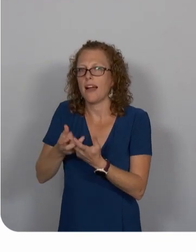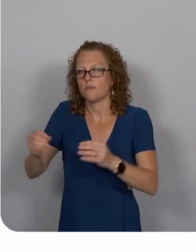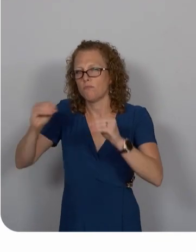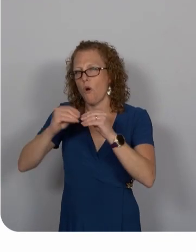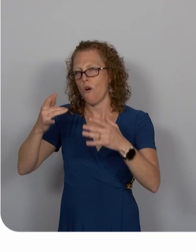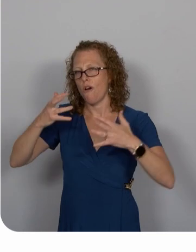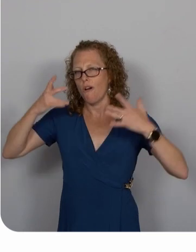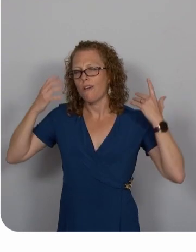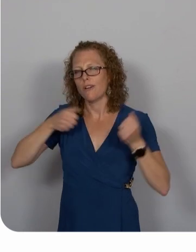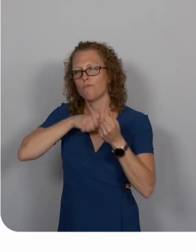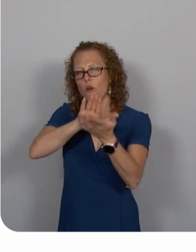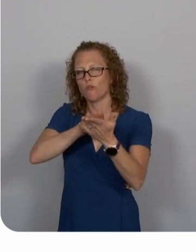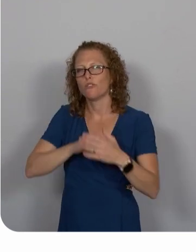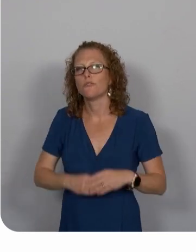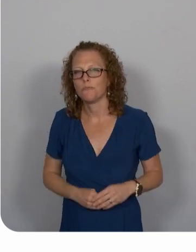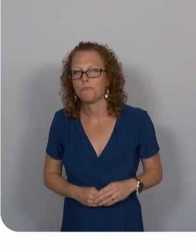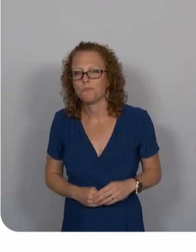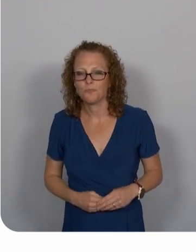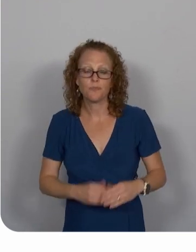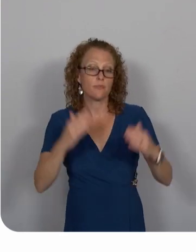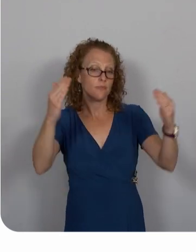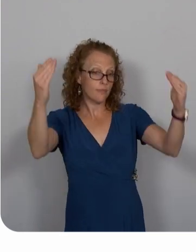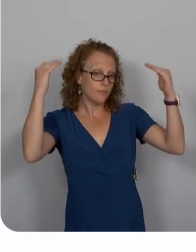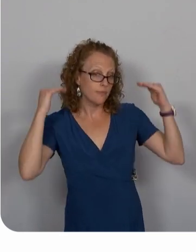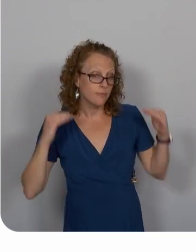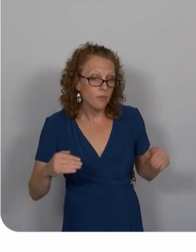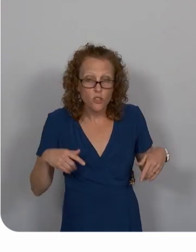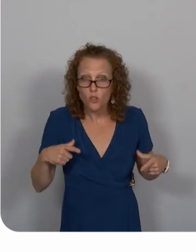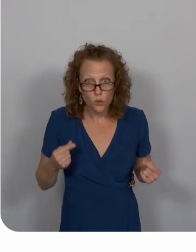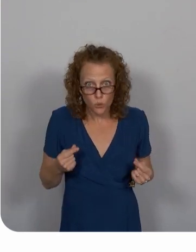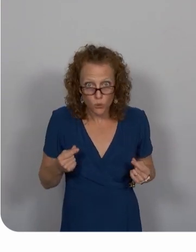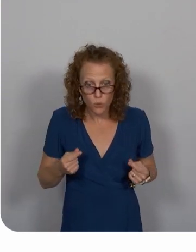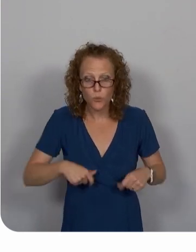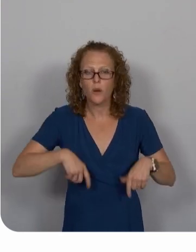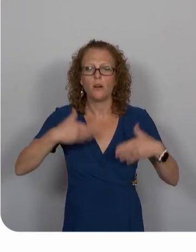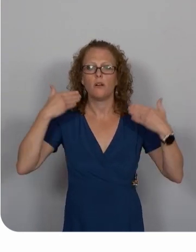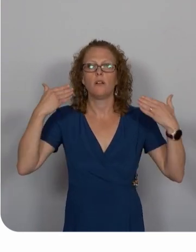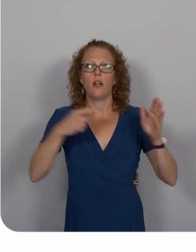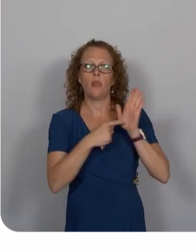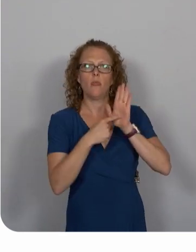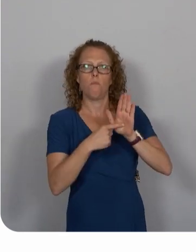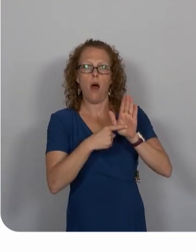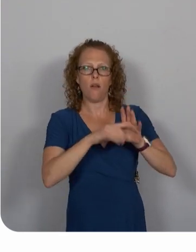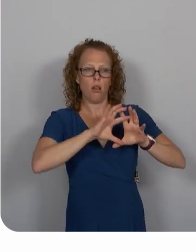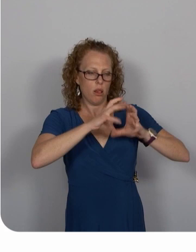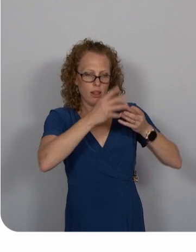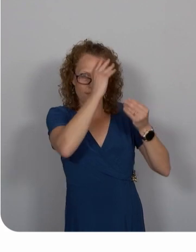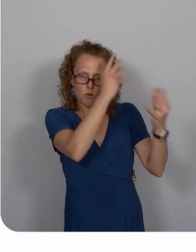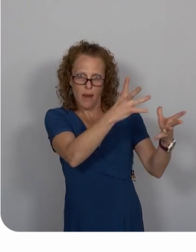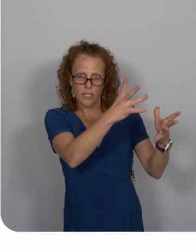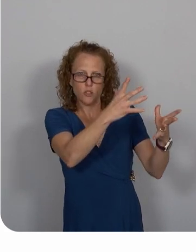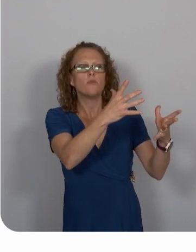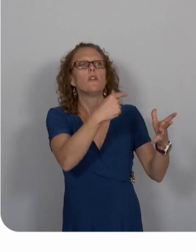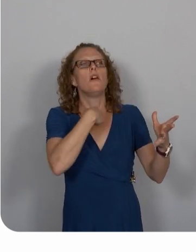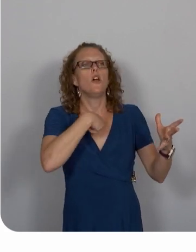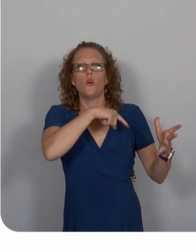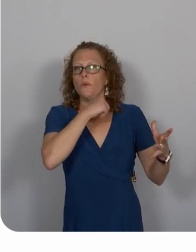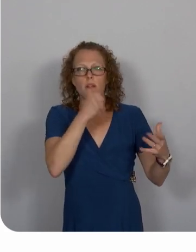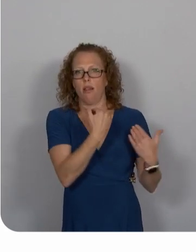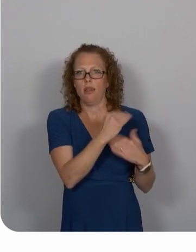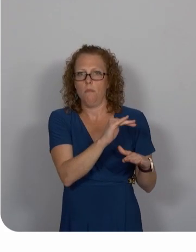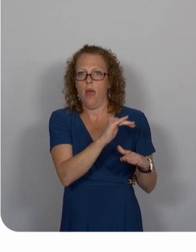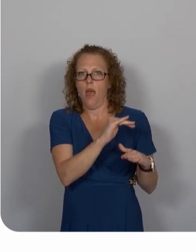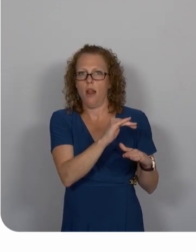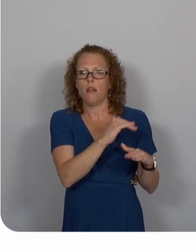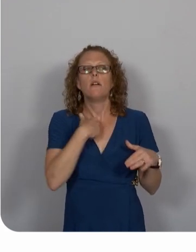tone. Next, we lengthened our model context to improve performance so that our AIs are capable of